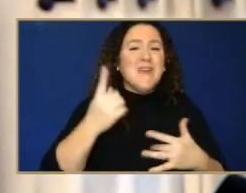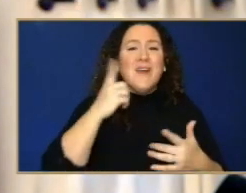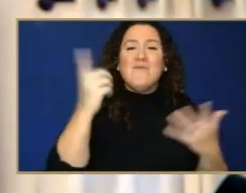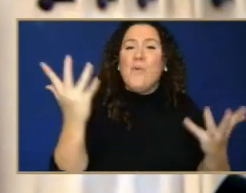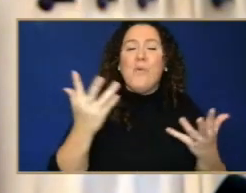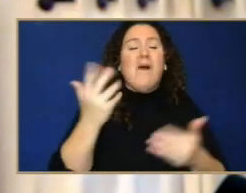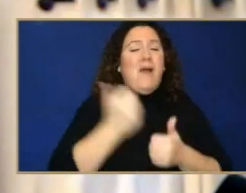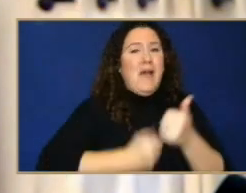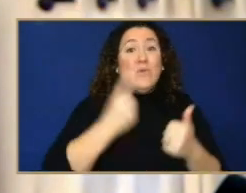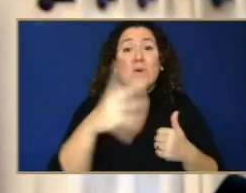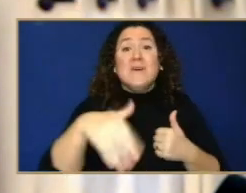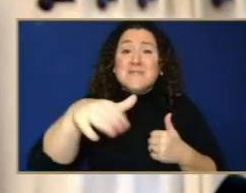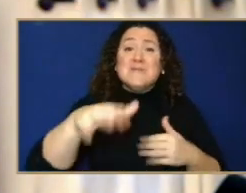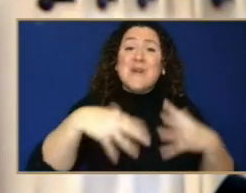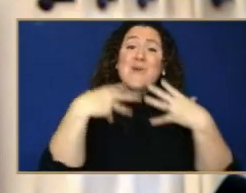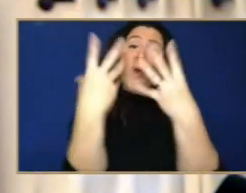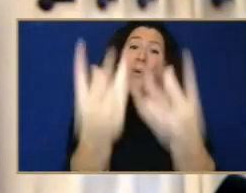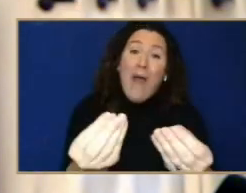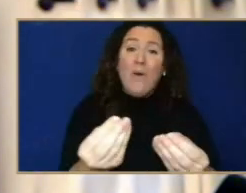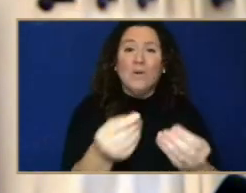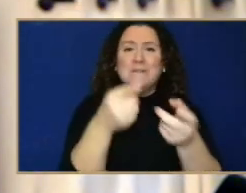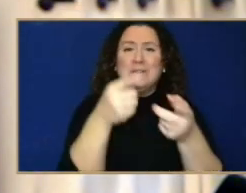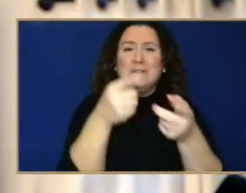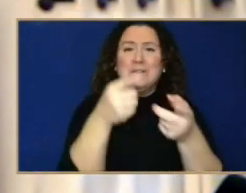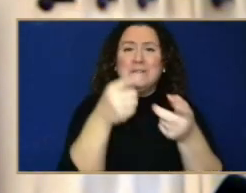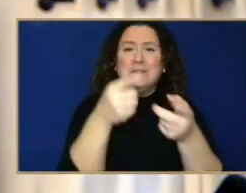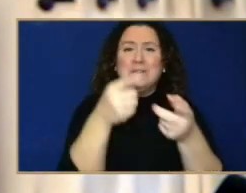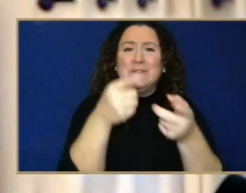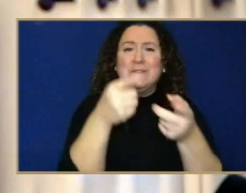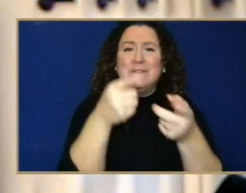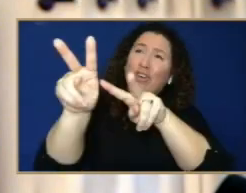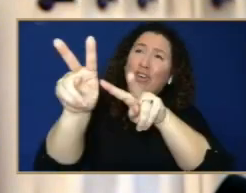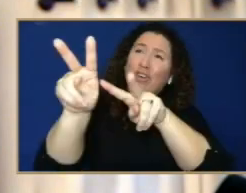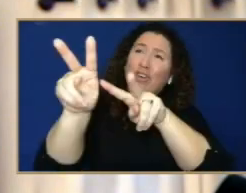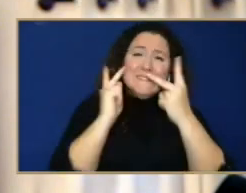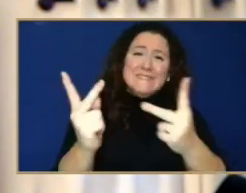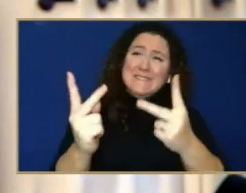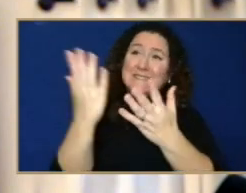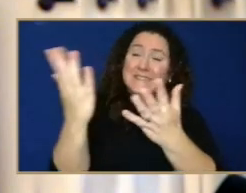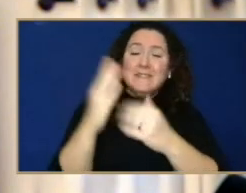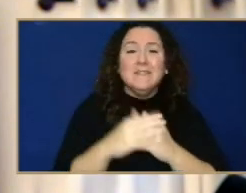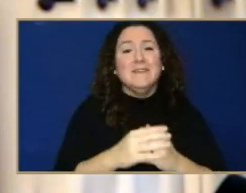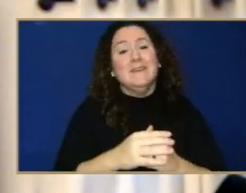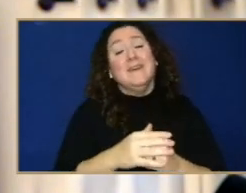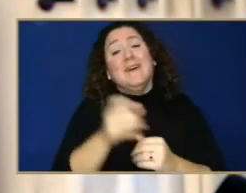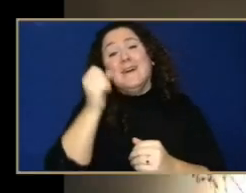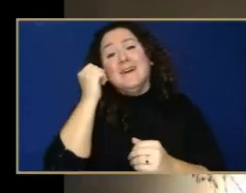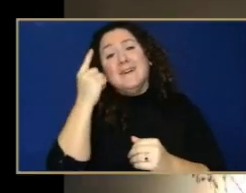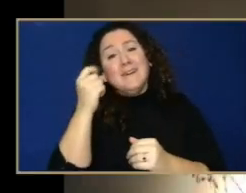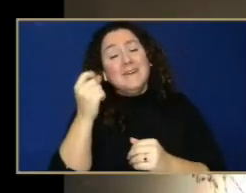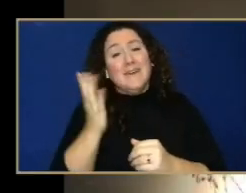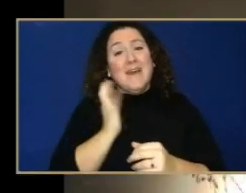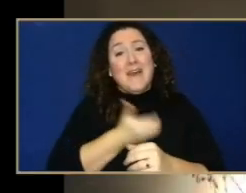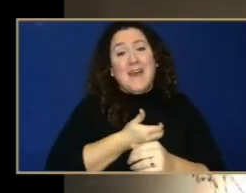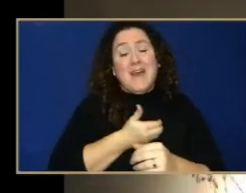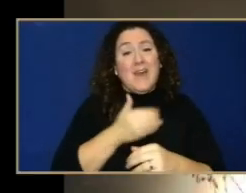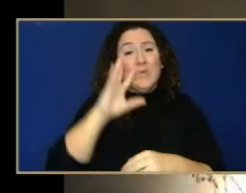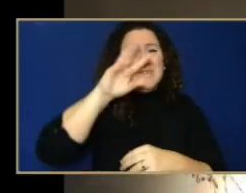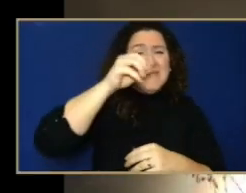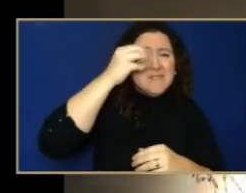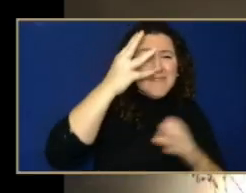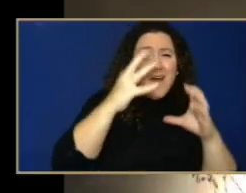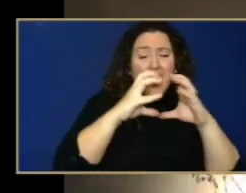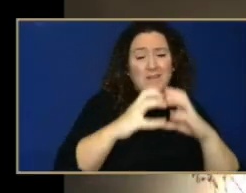solar system. What's really neat here is the solar system is this moving object. It's this big three-dimensional object, and the planets are moving around, and we're moving